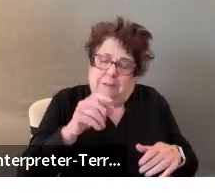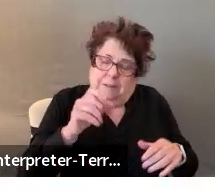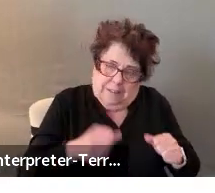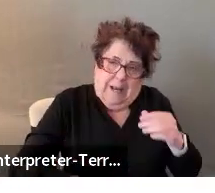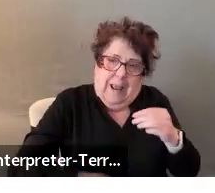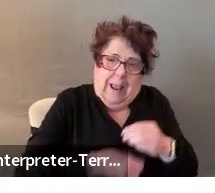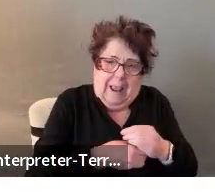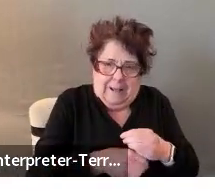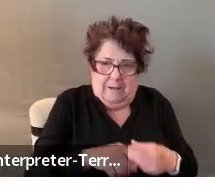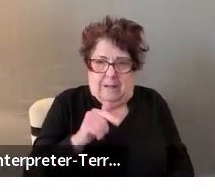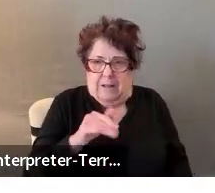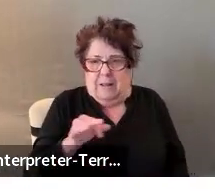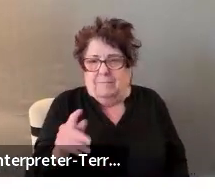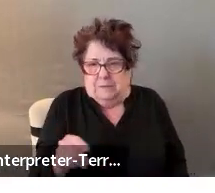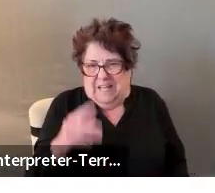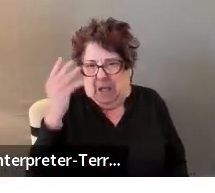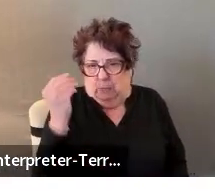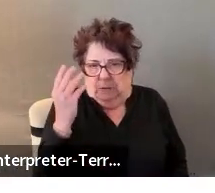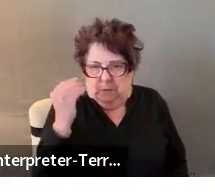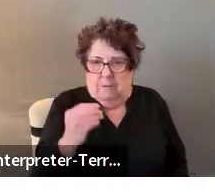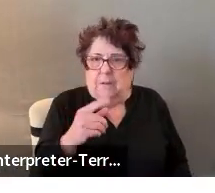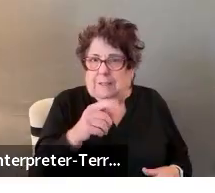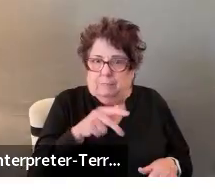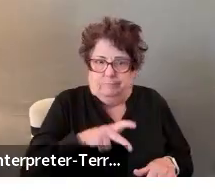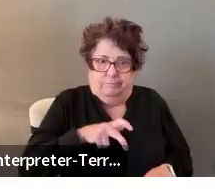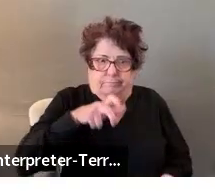door without the use of stairs.